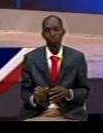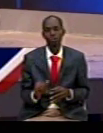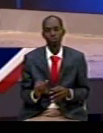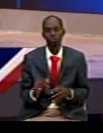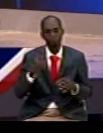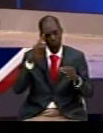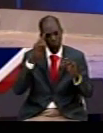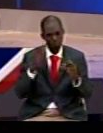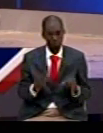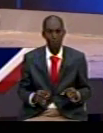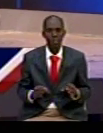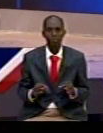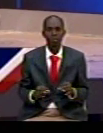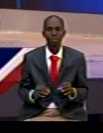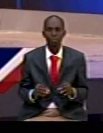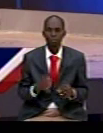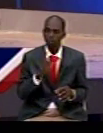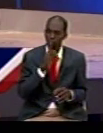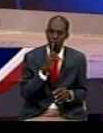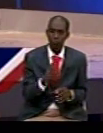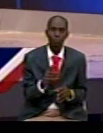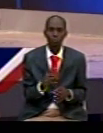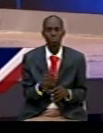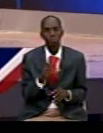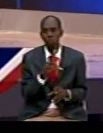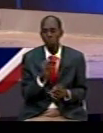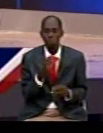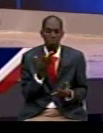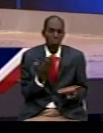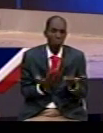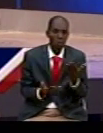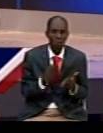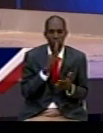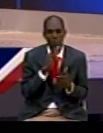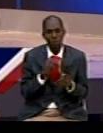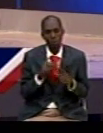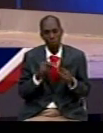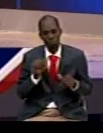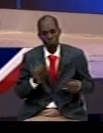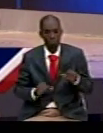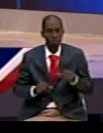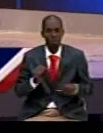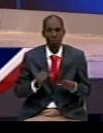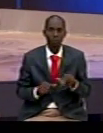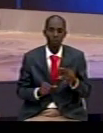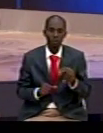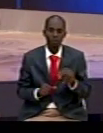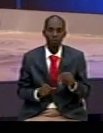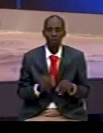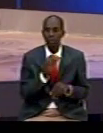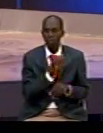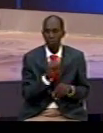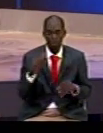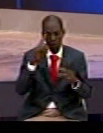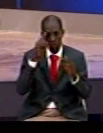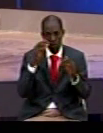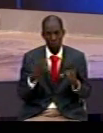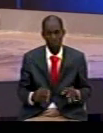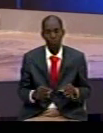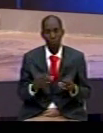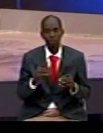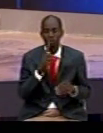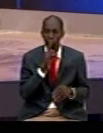it's definite. There is no maybe or but about it. A decisive, definite